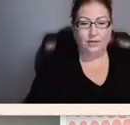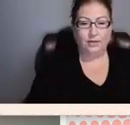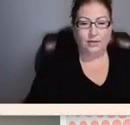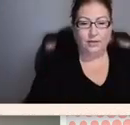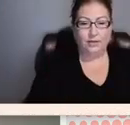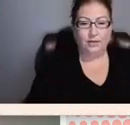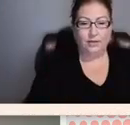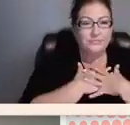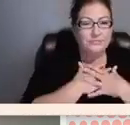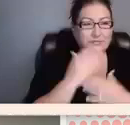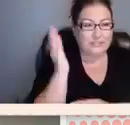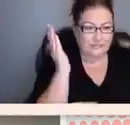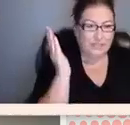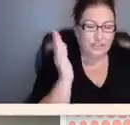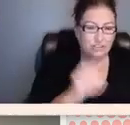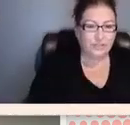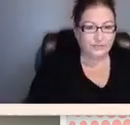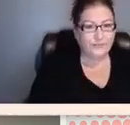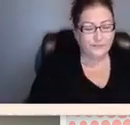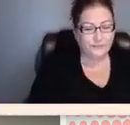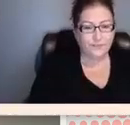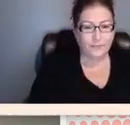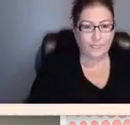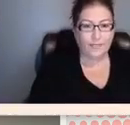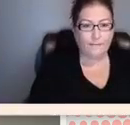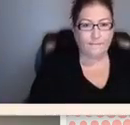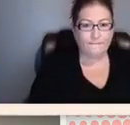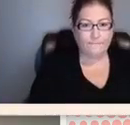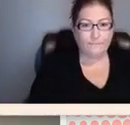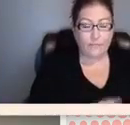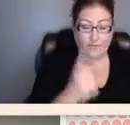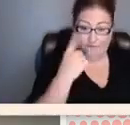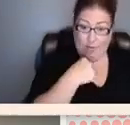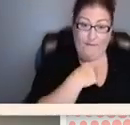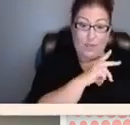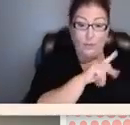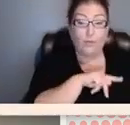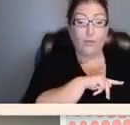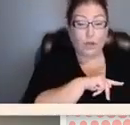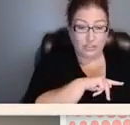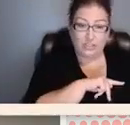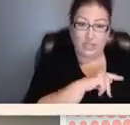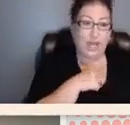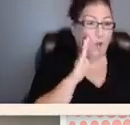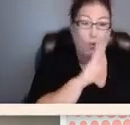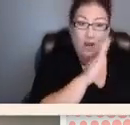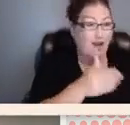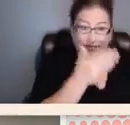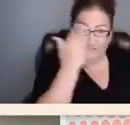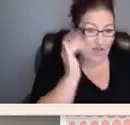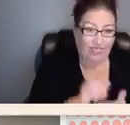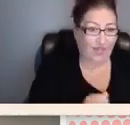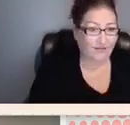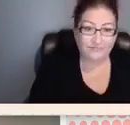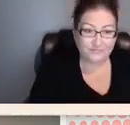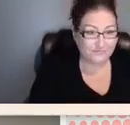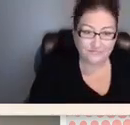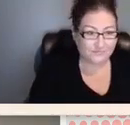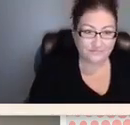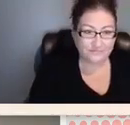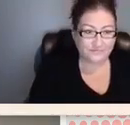speech. And for me personally, I will never forget it. To